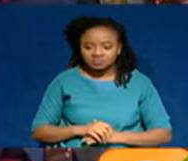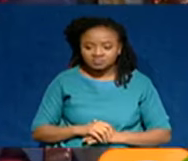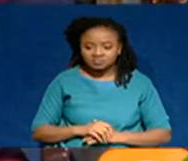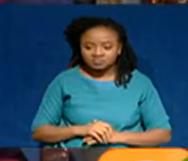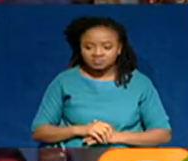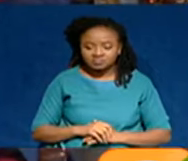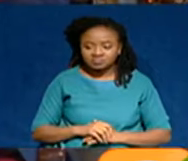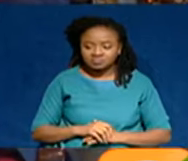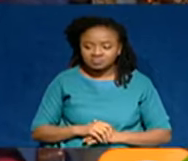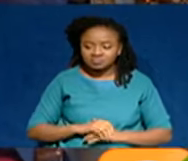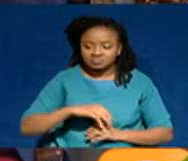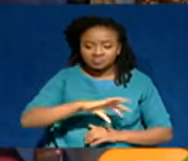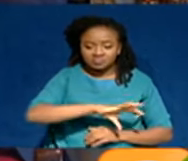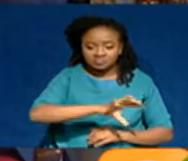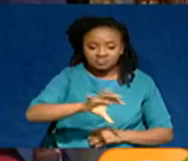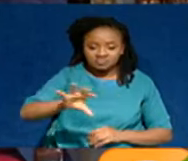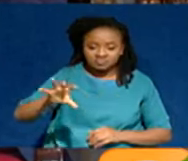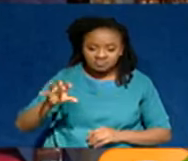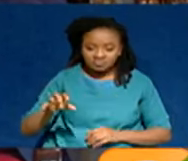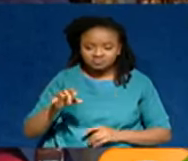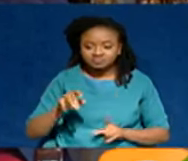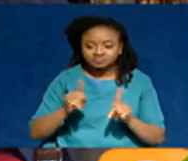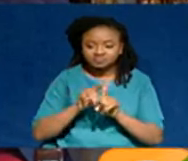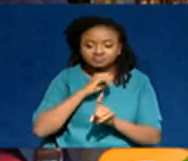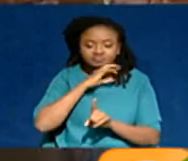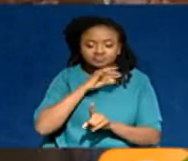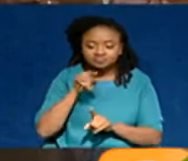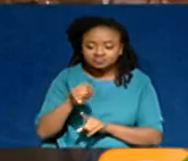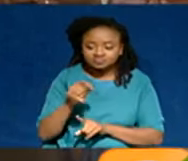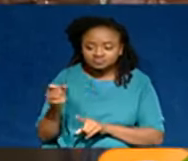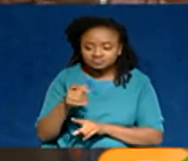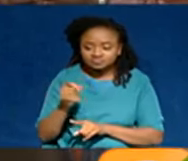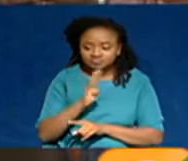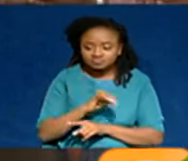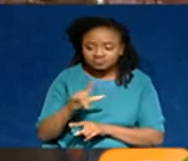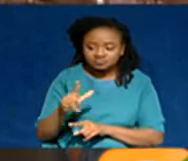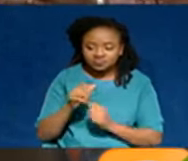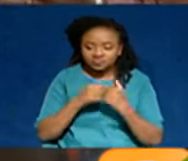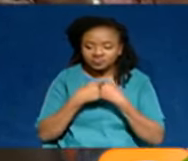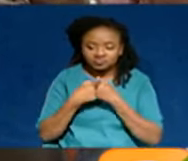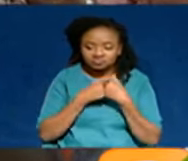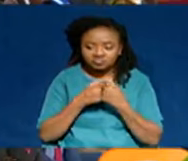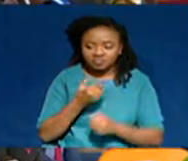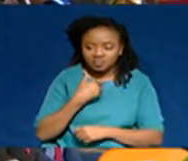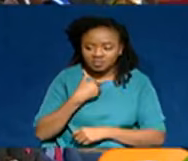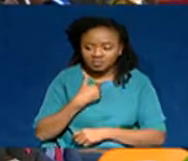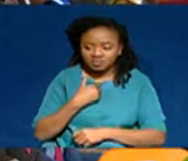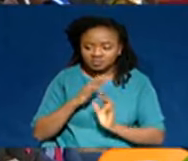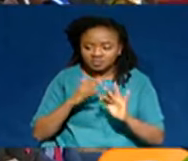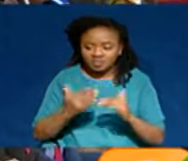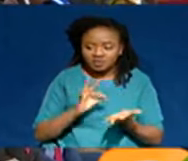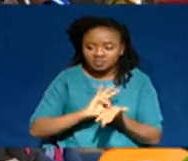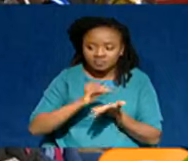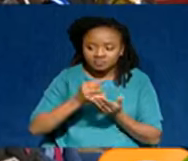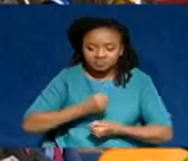collection. Counties, on the other hand, blame the wage bill crisis on the hiccups in allocation and disbursement of funds to